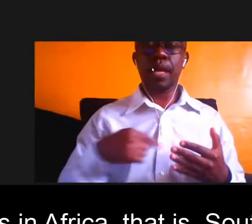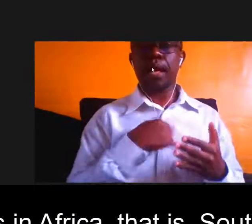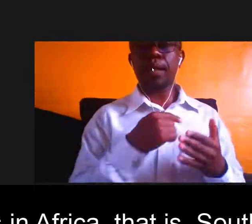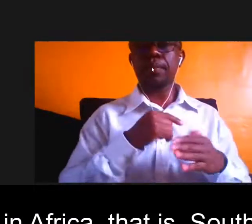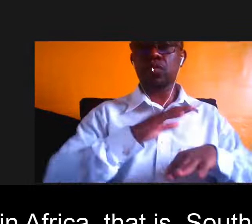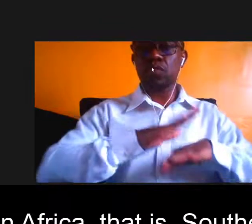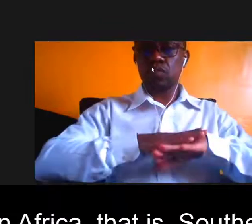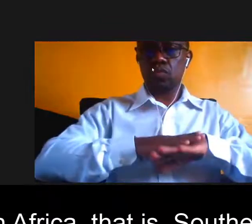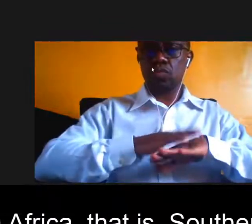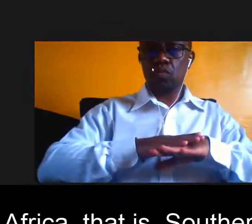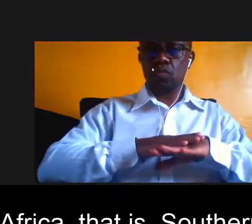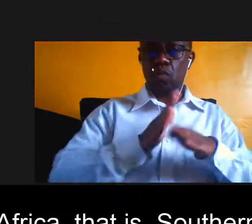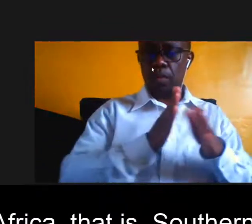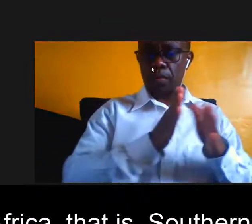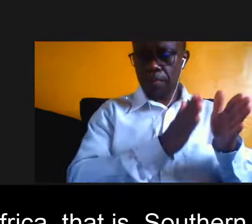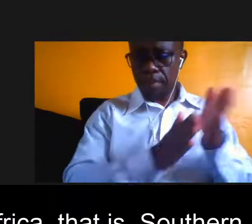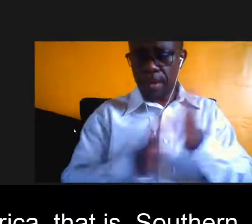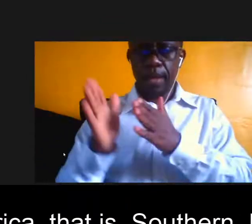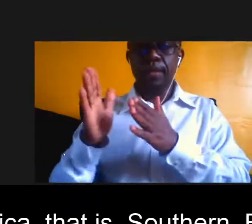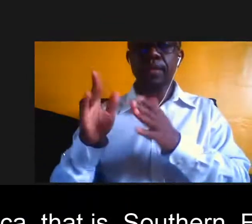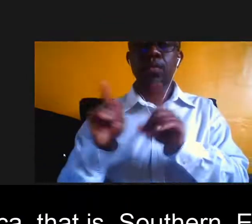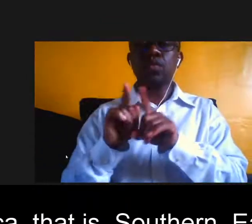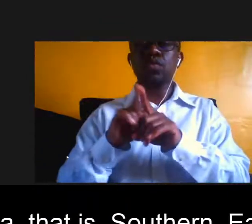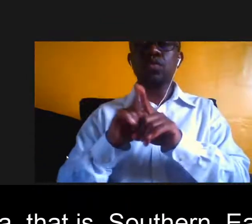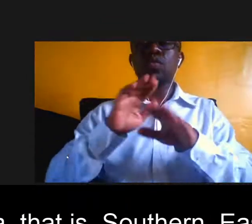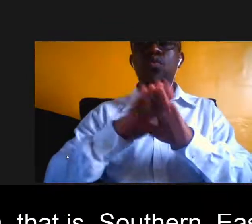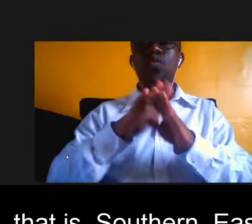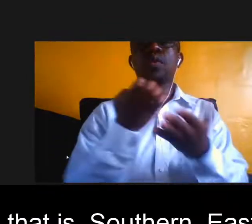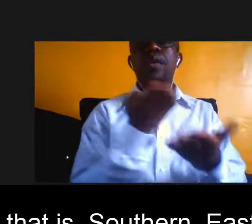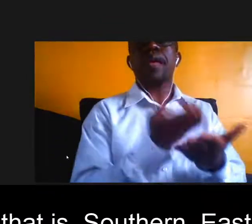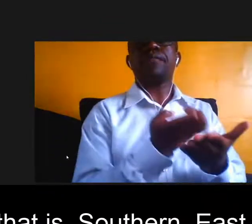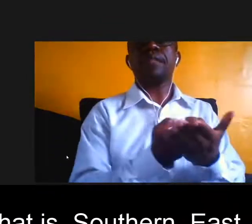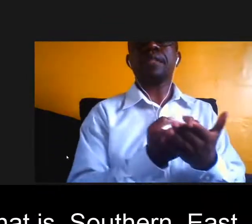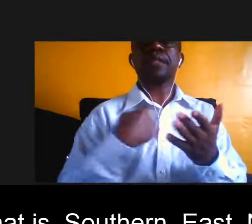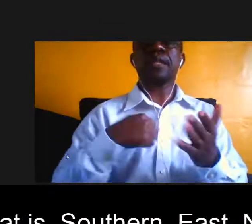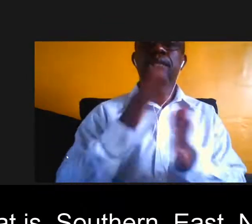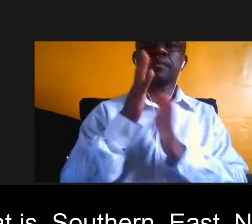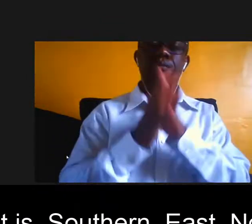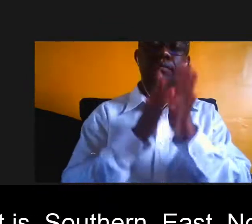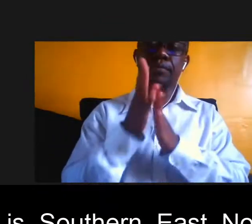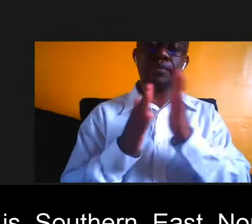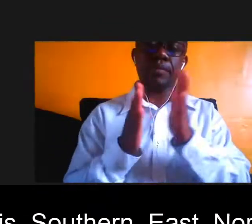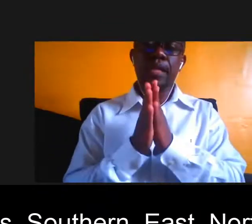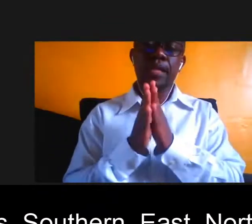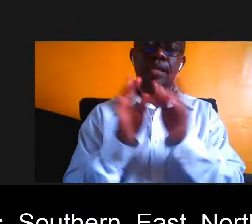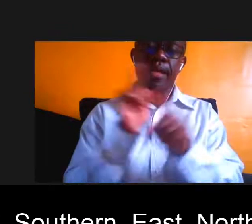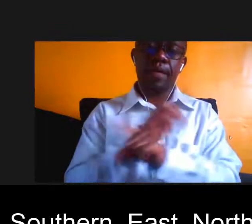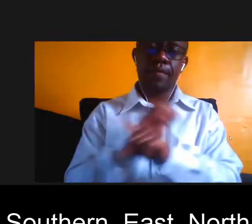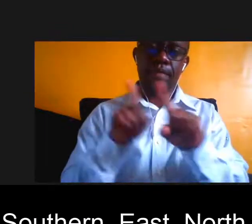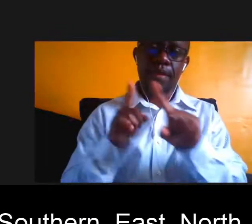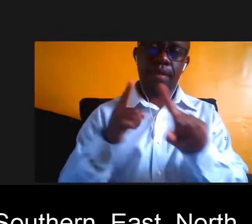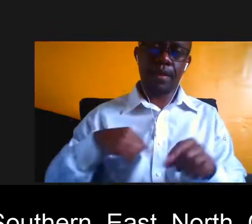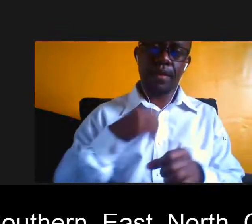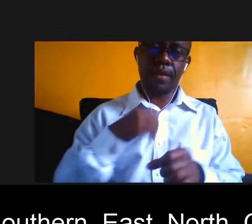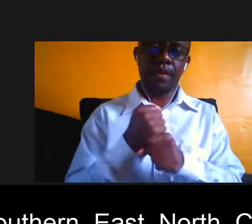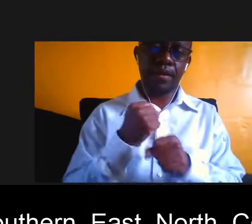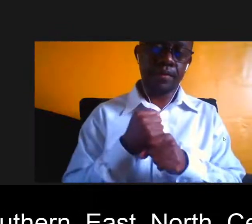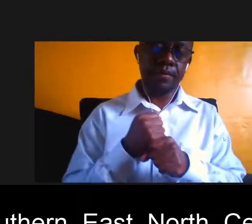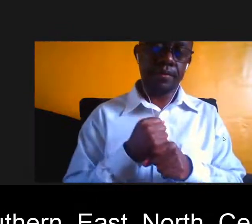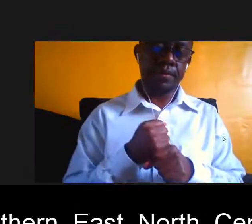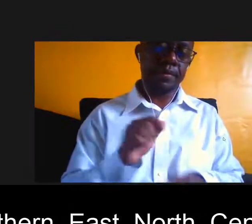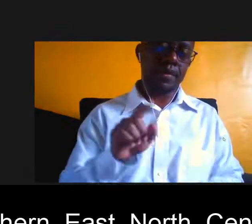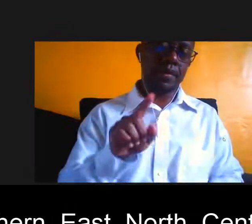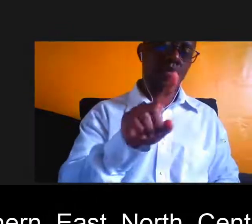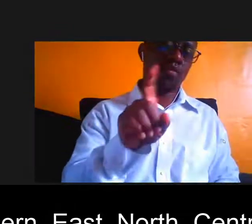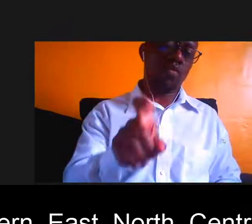and it will give us a lot of validity in our speech, in our talk, and in everything. Does this mean that we can use